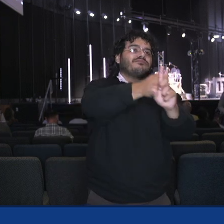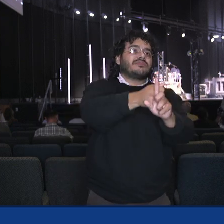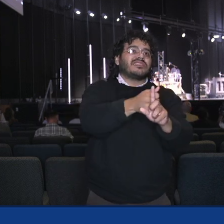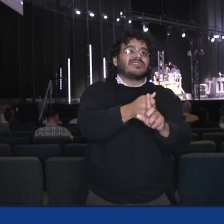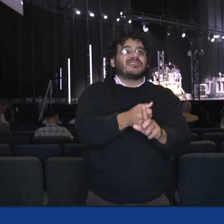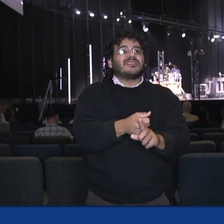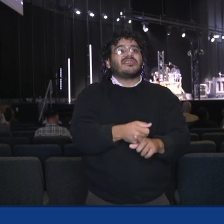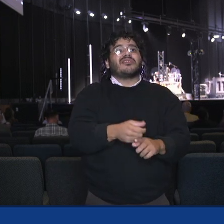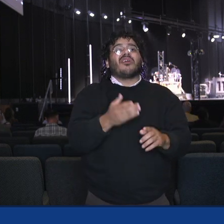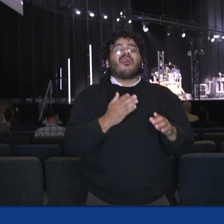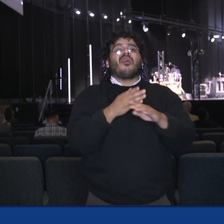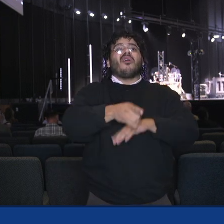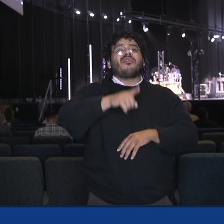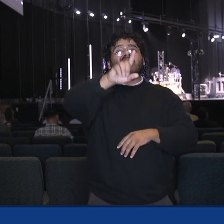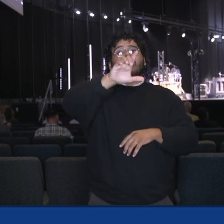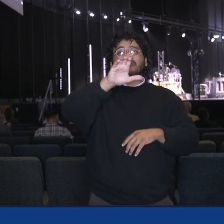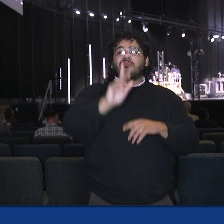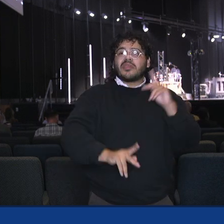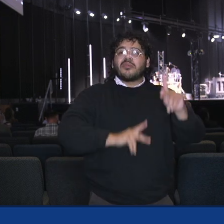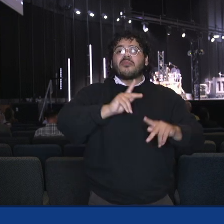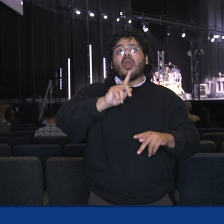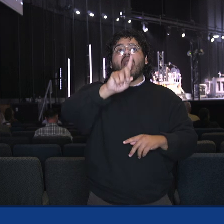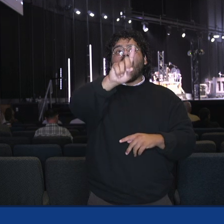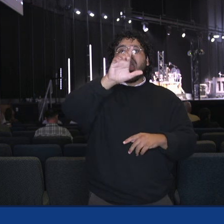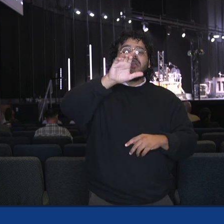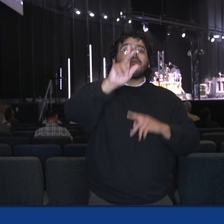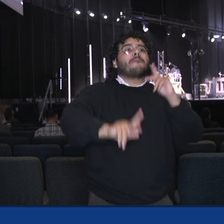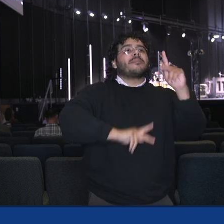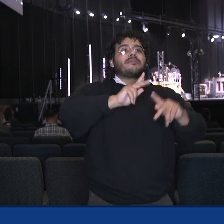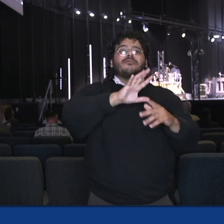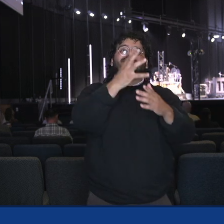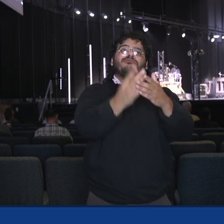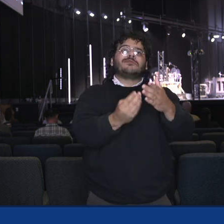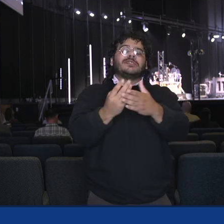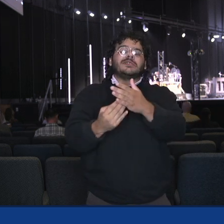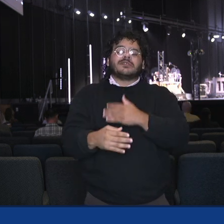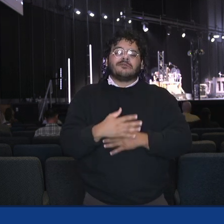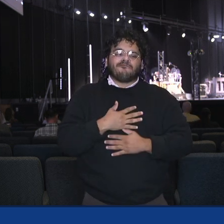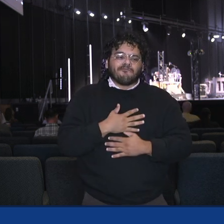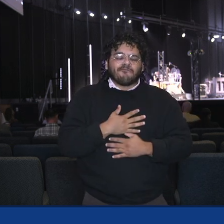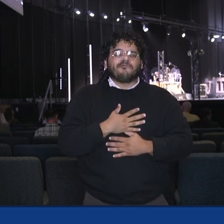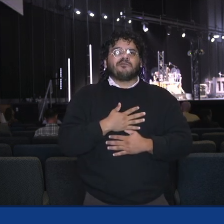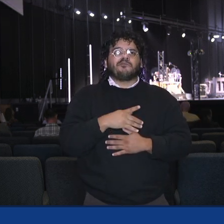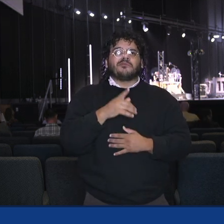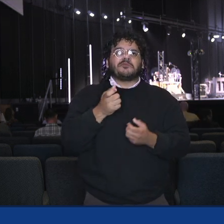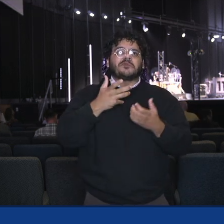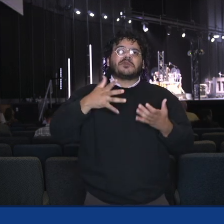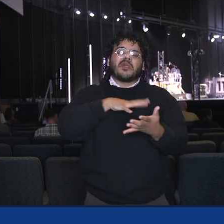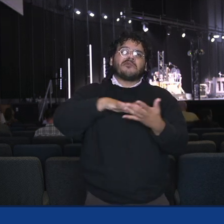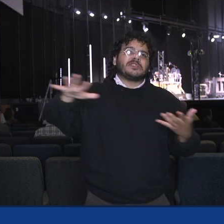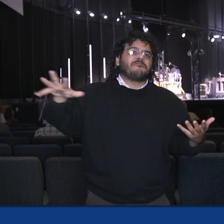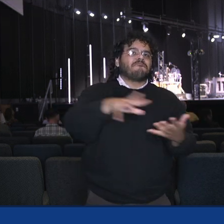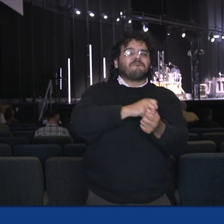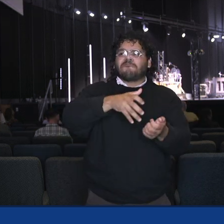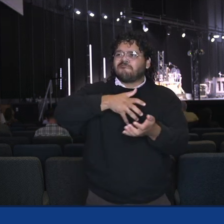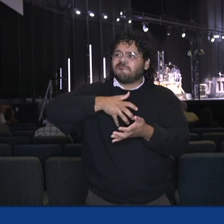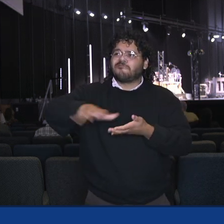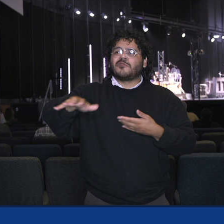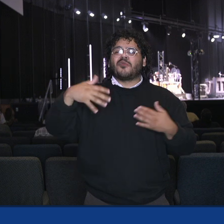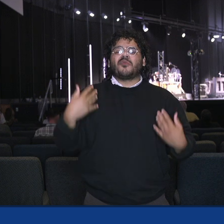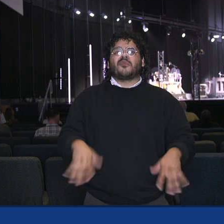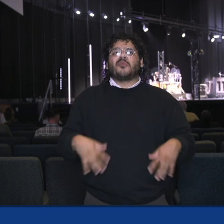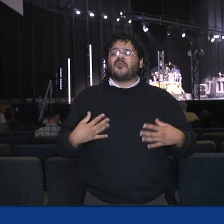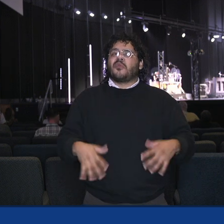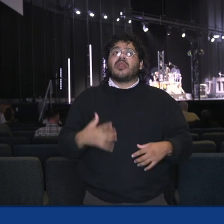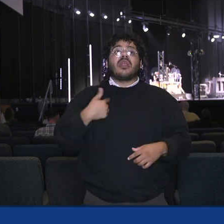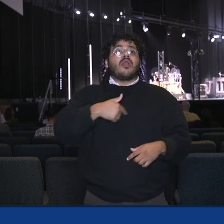have deceased because of this hurricane, and there was a lot of destruction. What we want to do is, we already have a